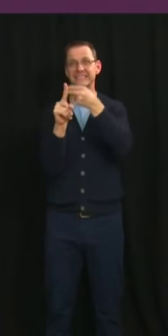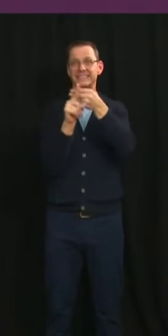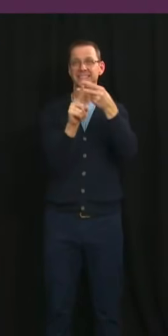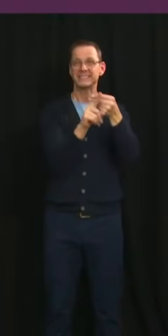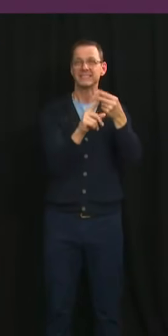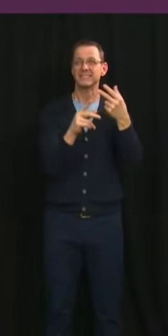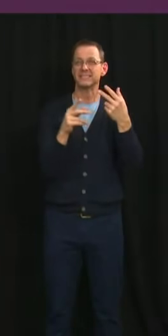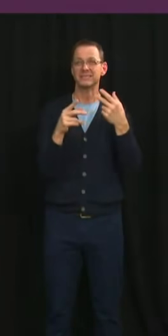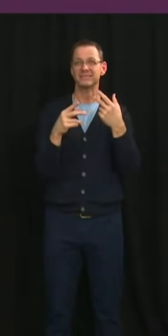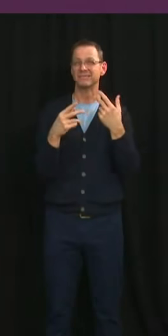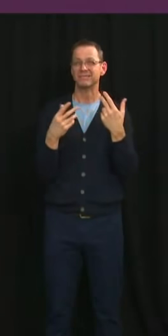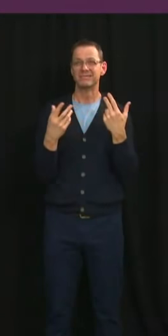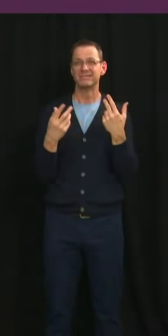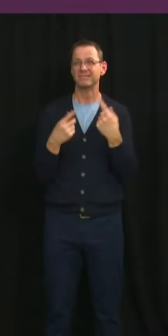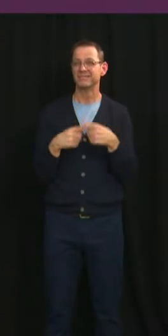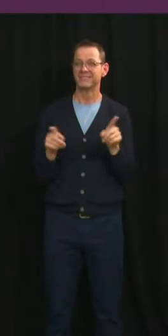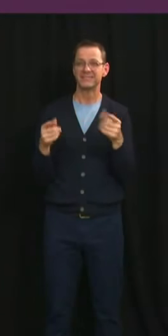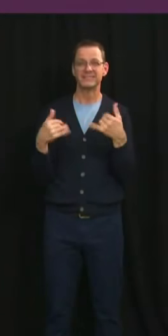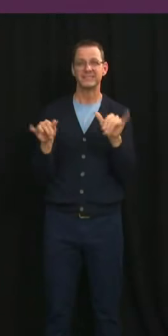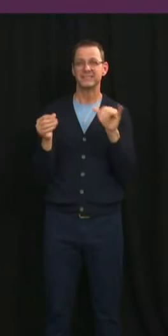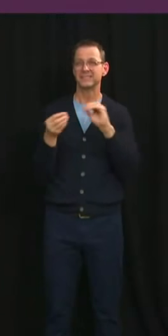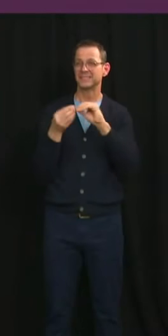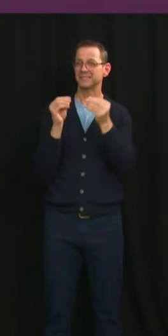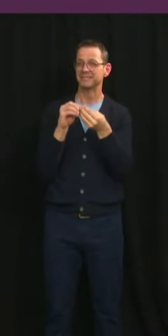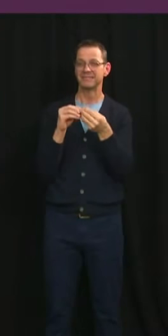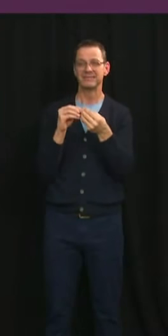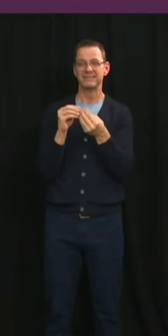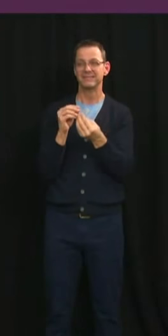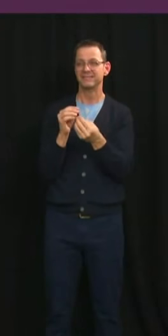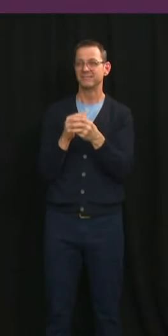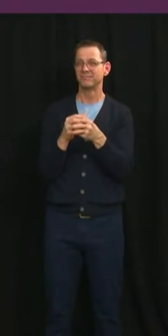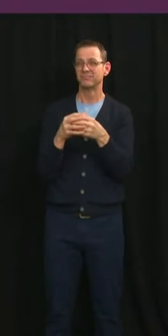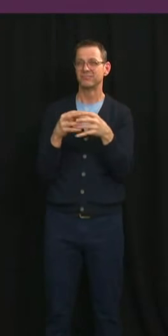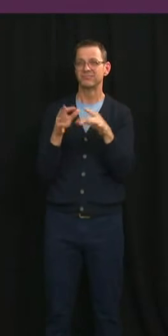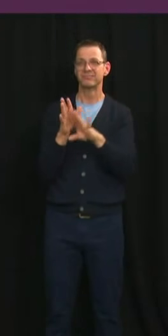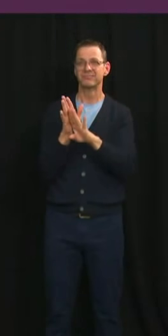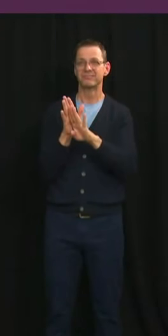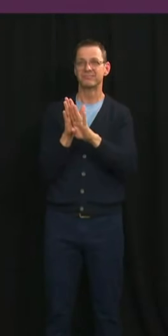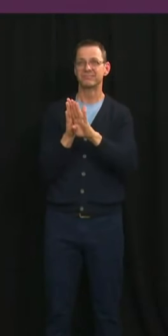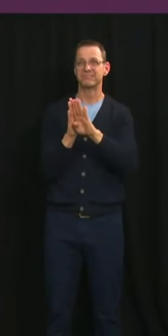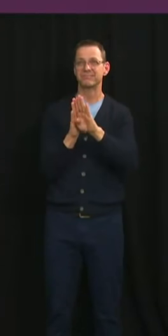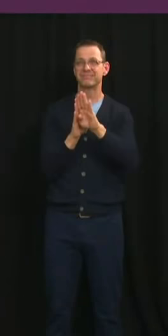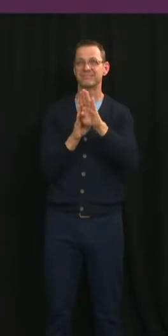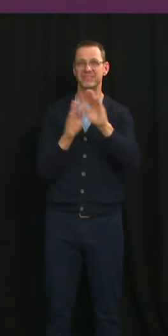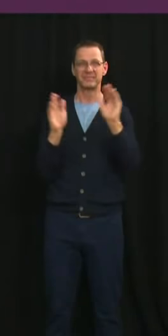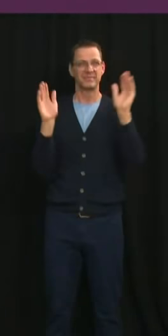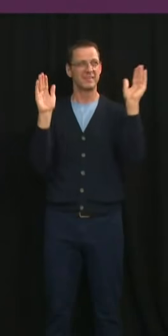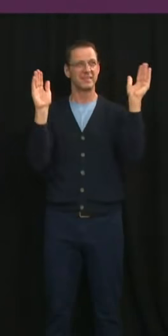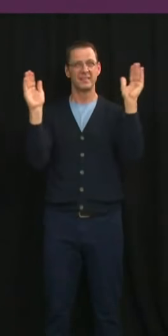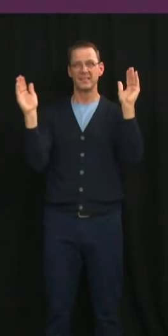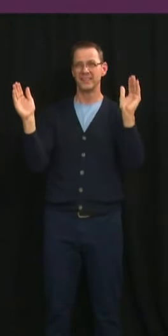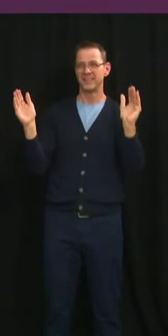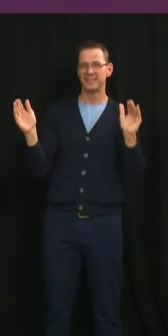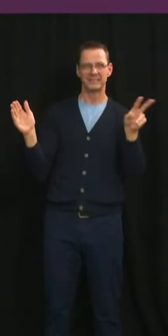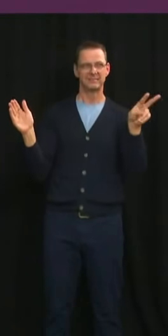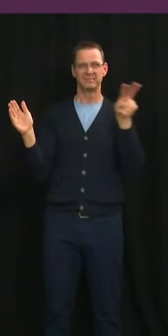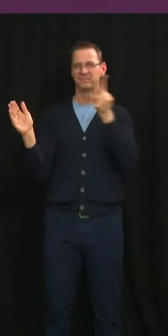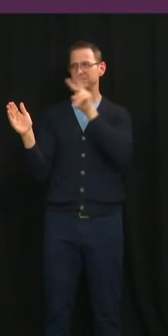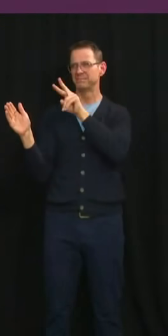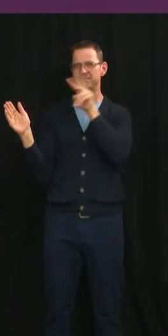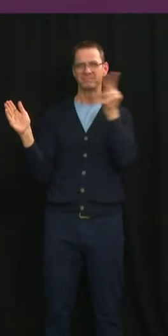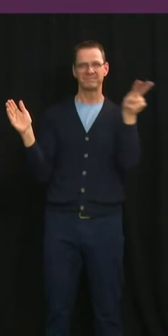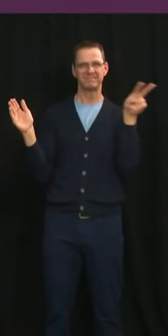of COVID fatalities since the pandemic began a year ago, despite a pretty